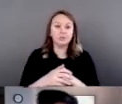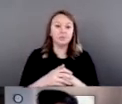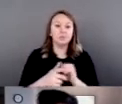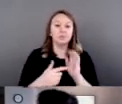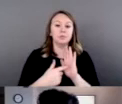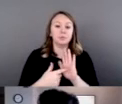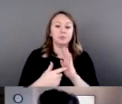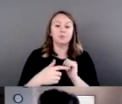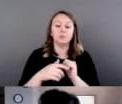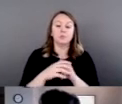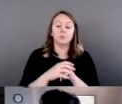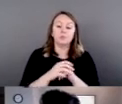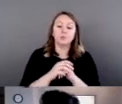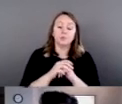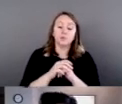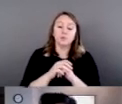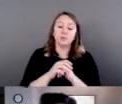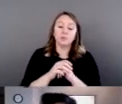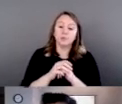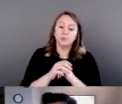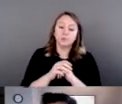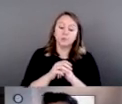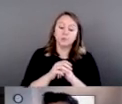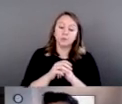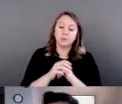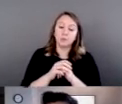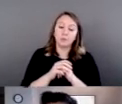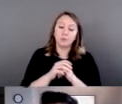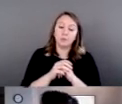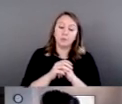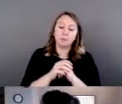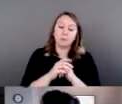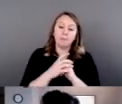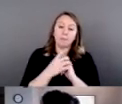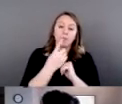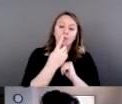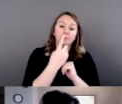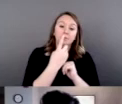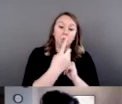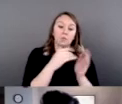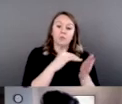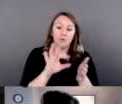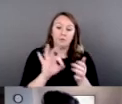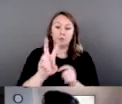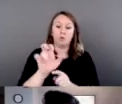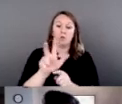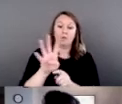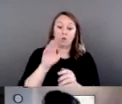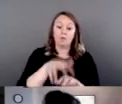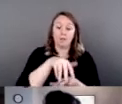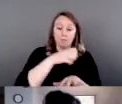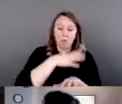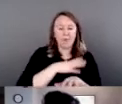77% had reported some kind of childhood abuse or neglect in their lifetime. And then it's